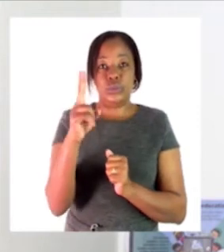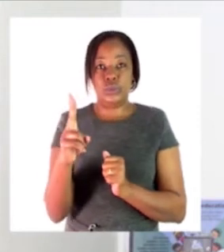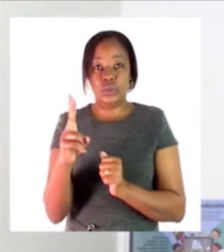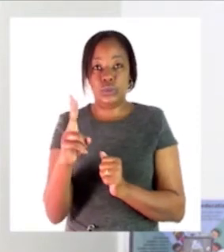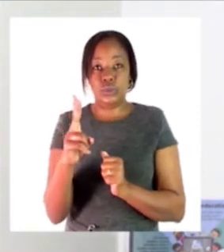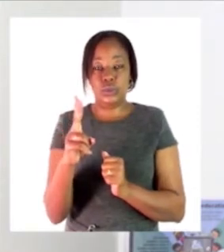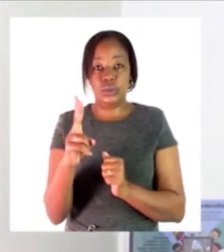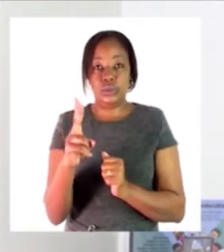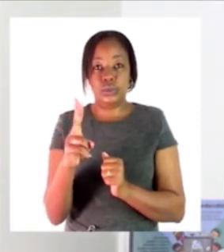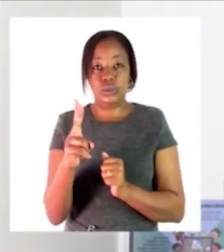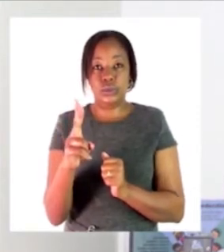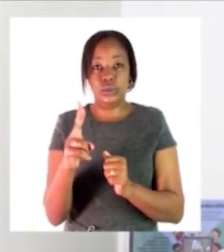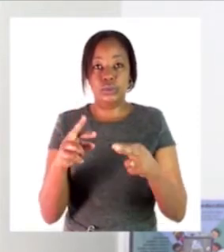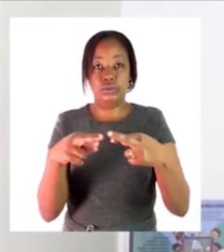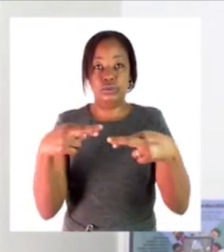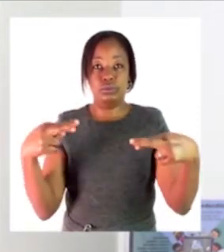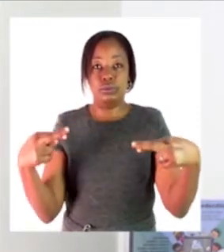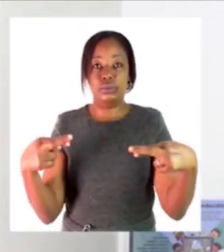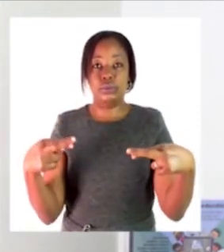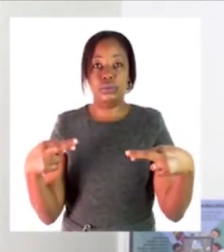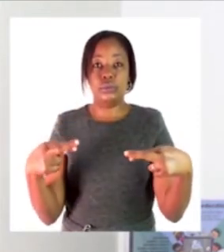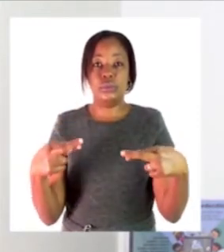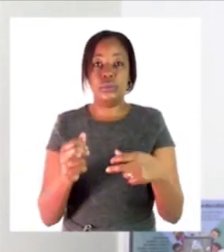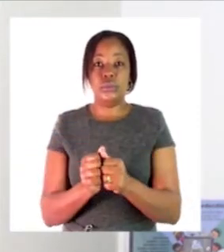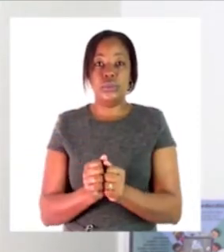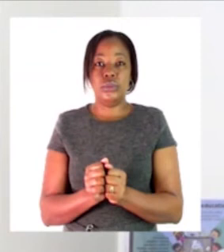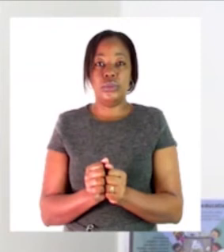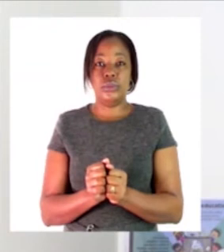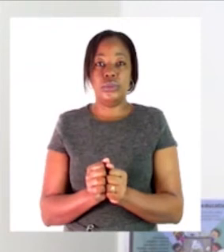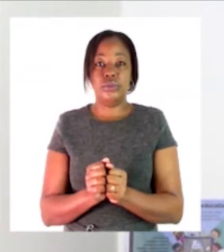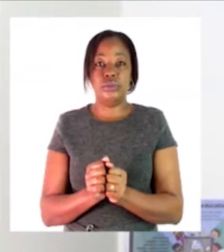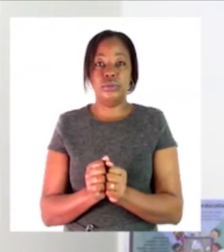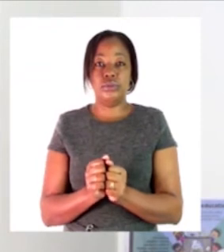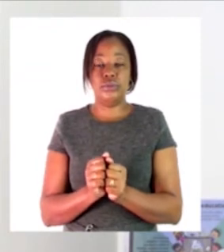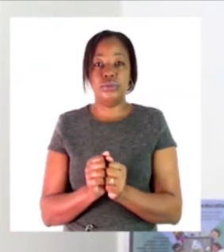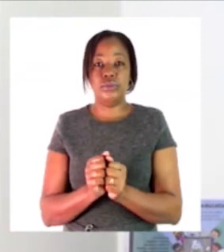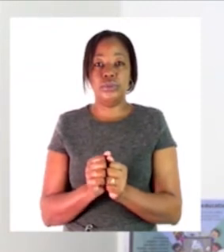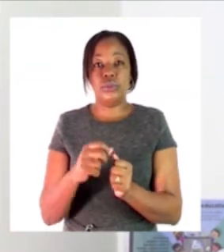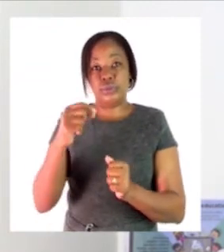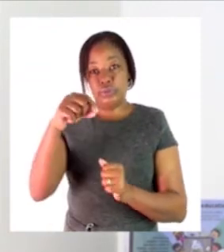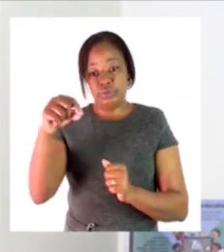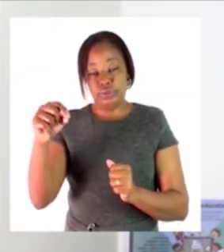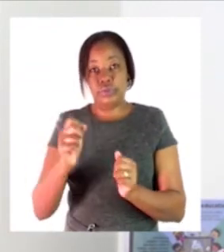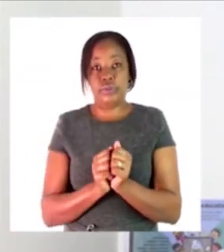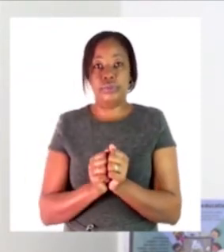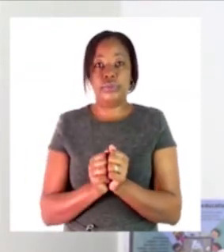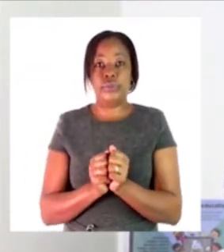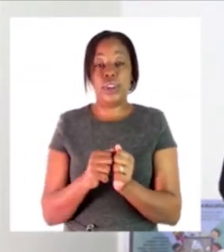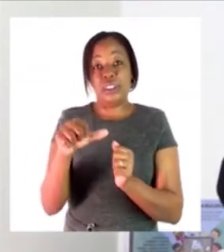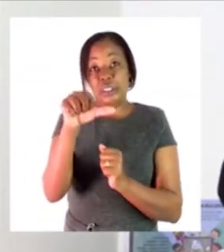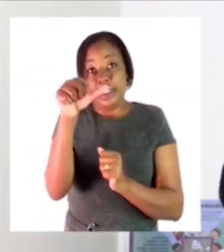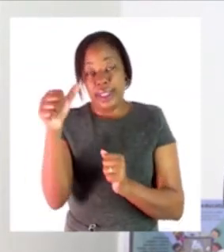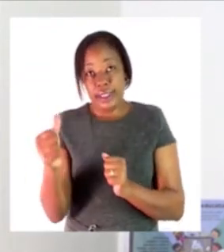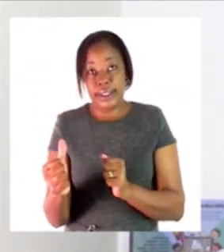on one tree. You write your 12. And you saw how many on another